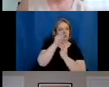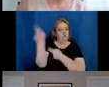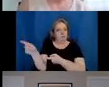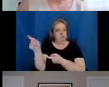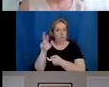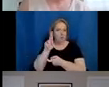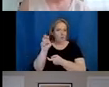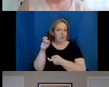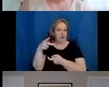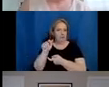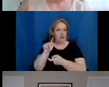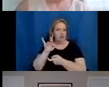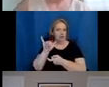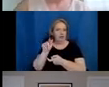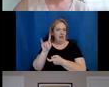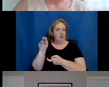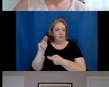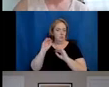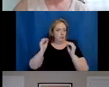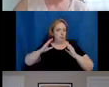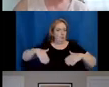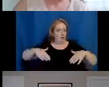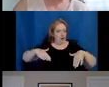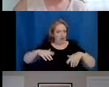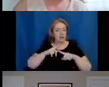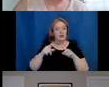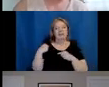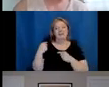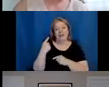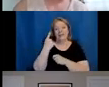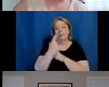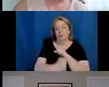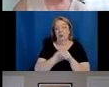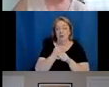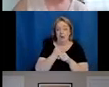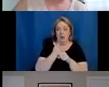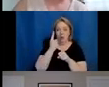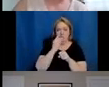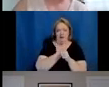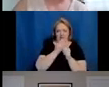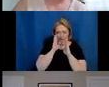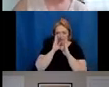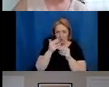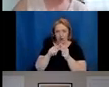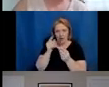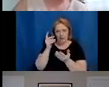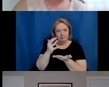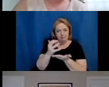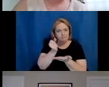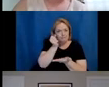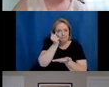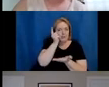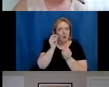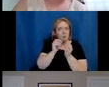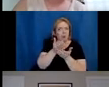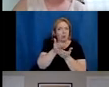the big sort of focuses of the last year or so has been trying to get more information about these collection objects.